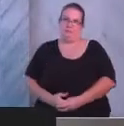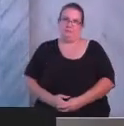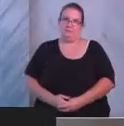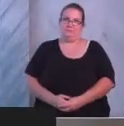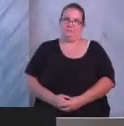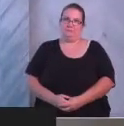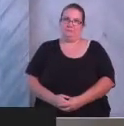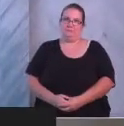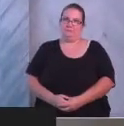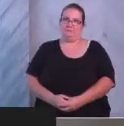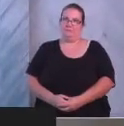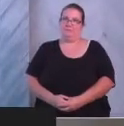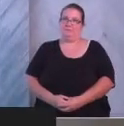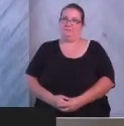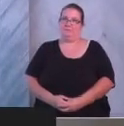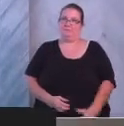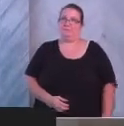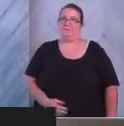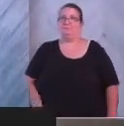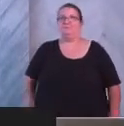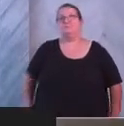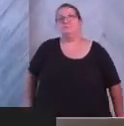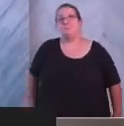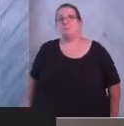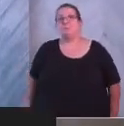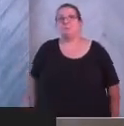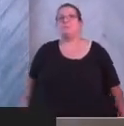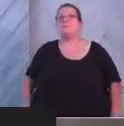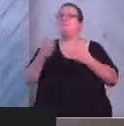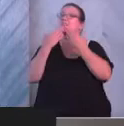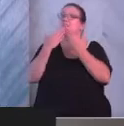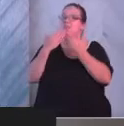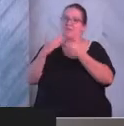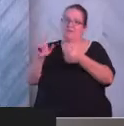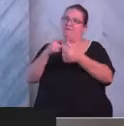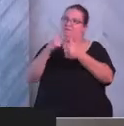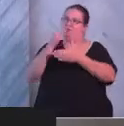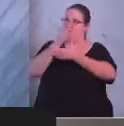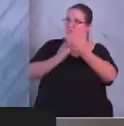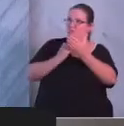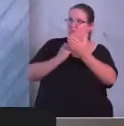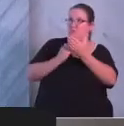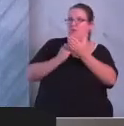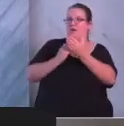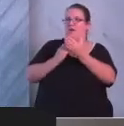Thank you very much. So thank you. That concludes the first section of curated questions from